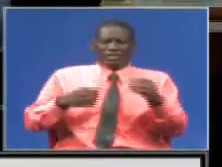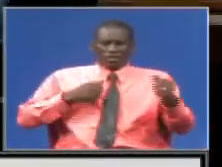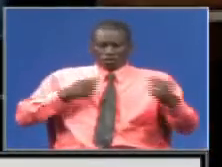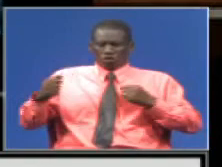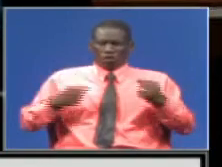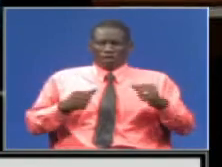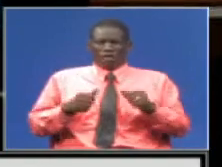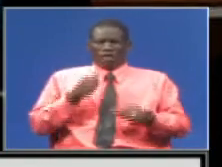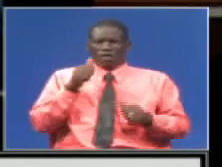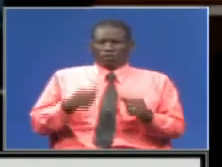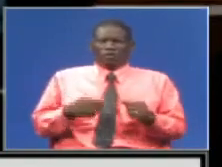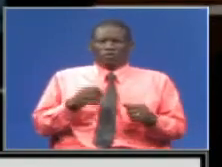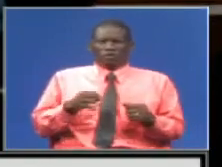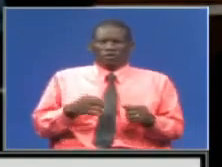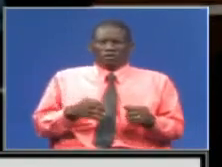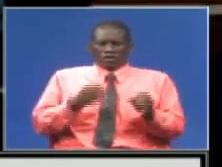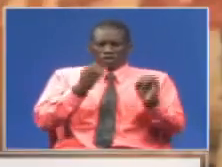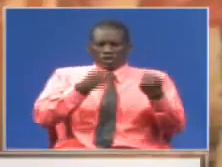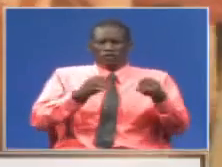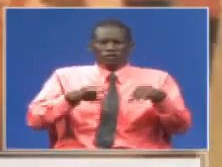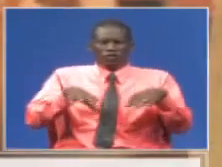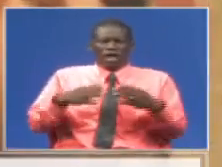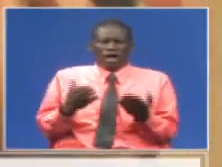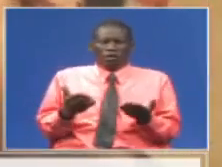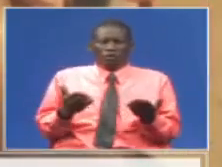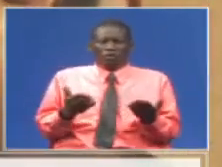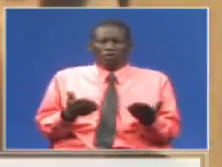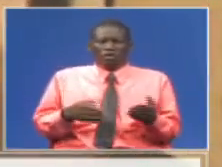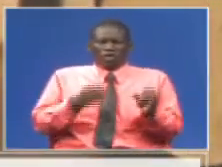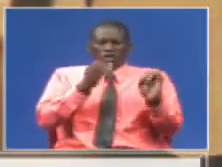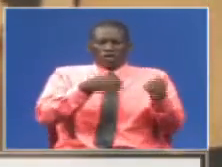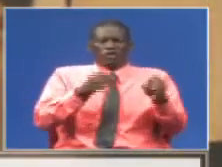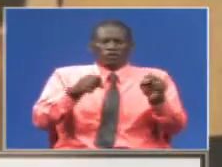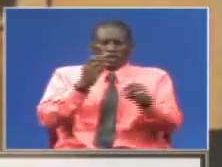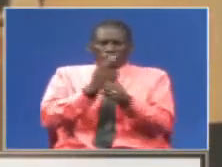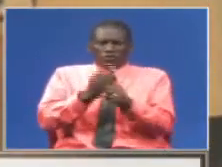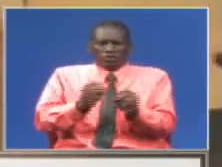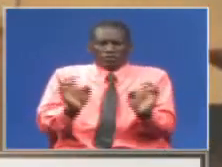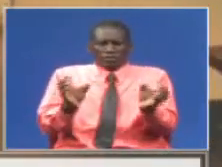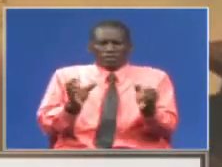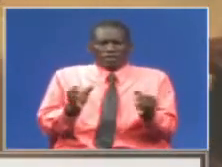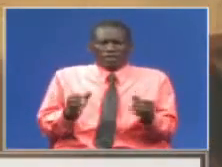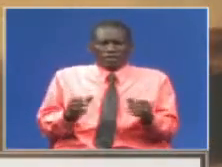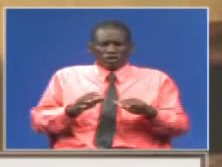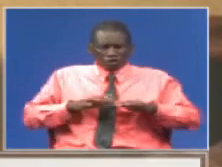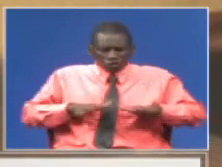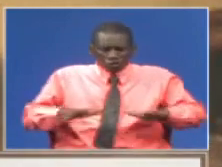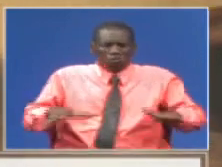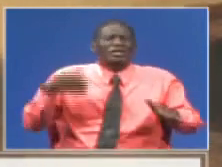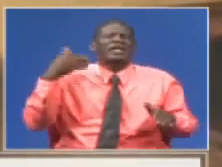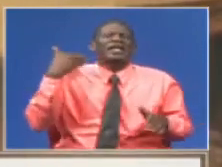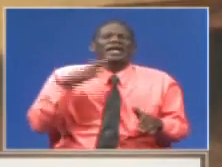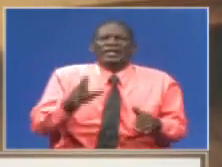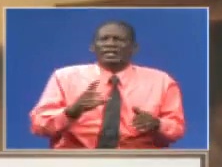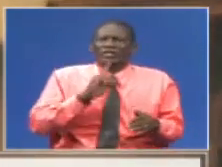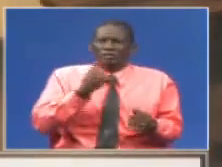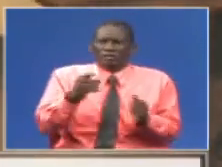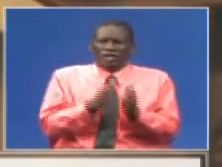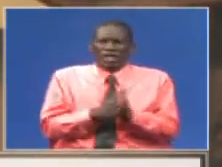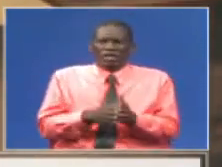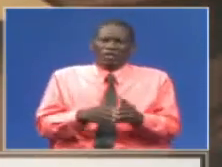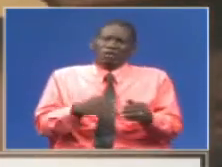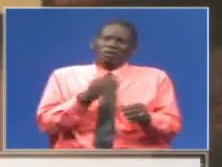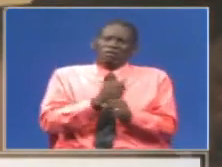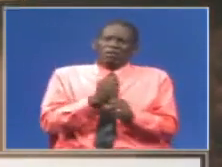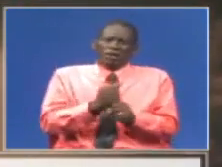the poster individuals on just how far individuals could use media in spreading hate and aiding and abetting the murder of a million